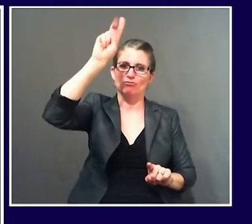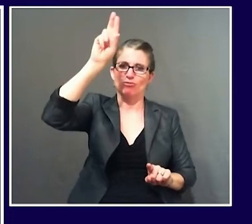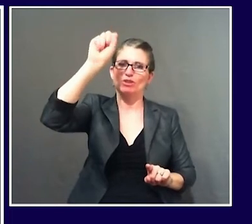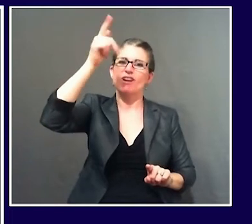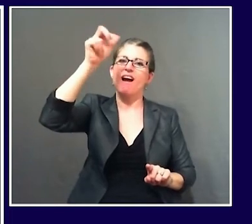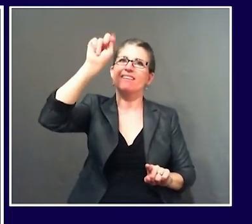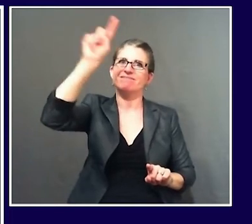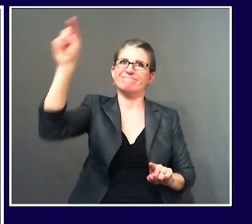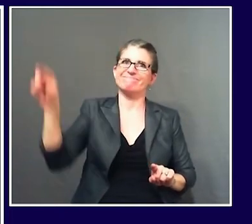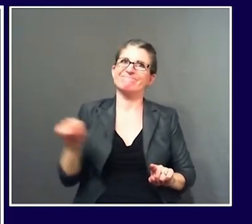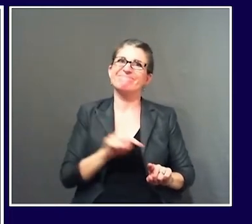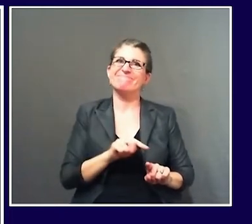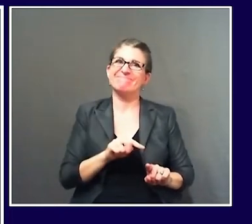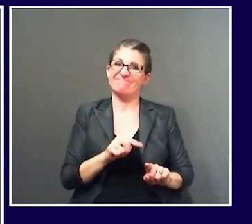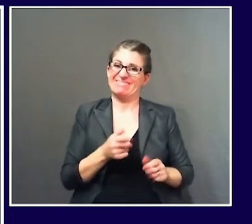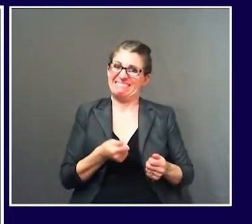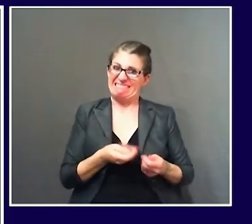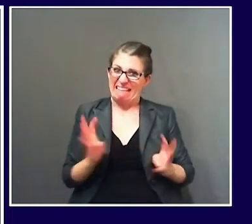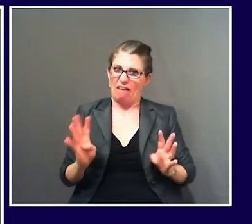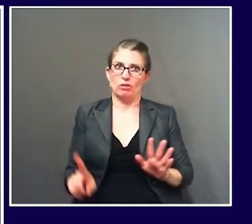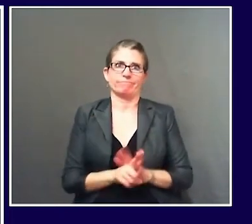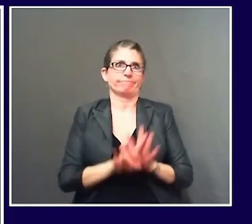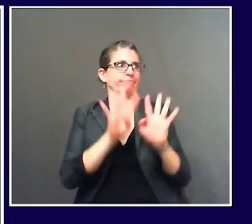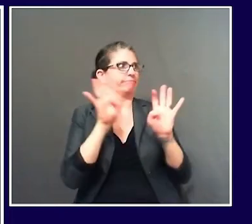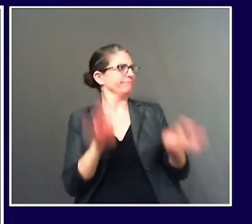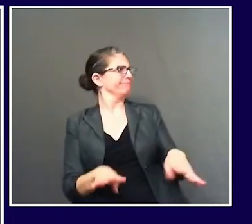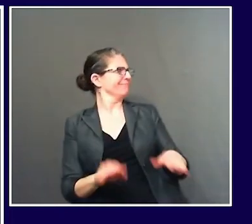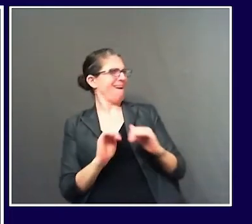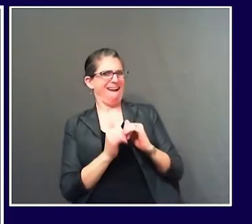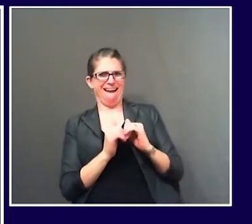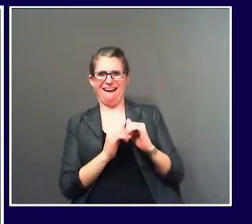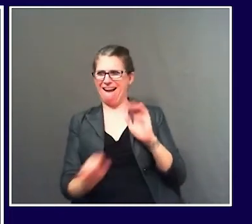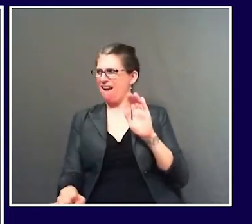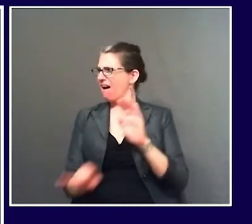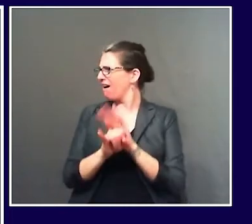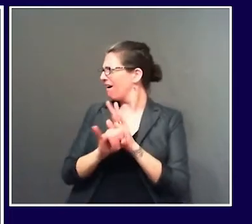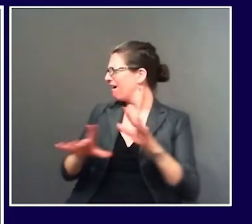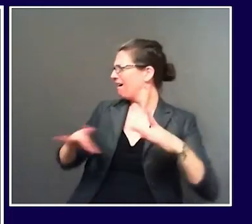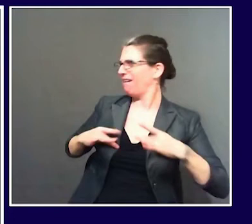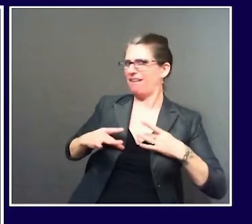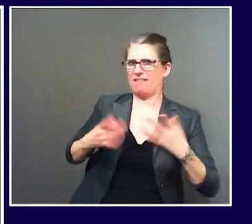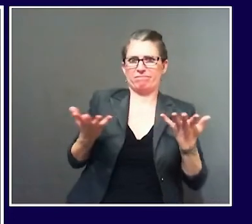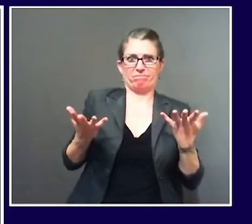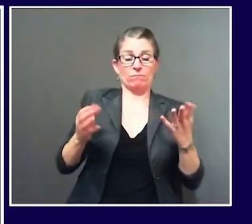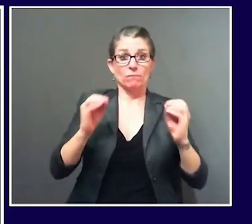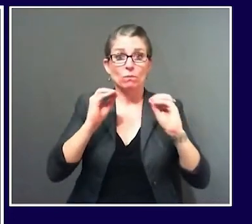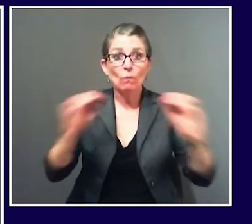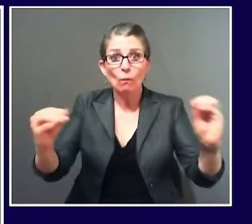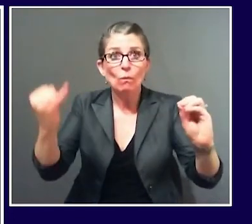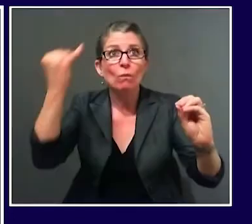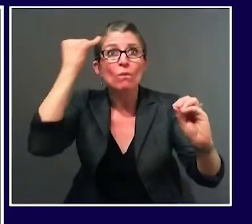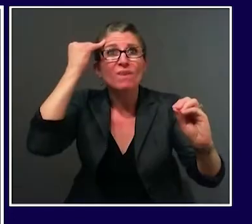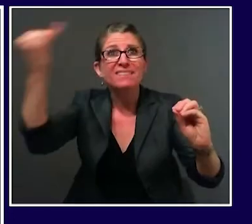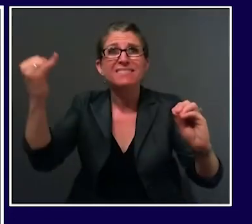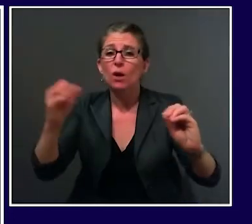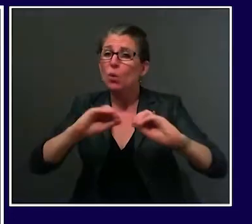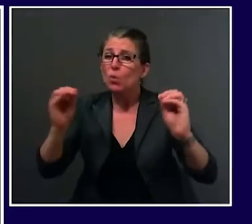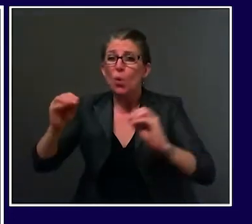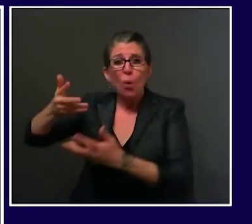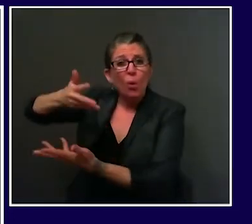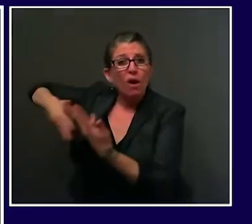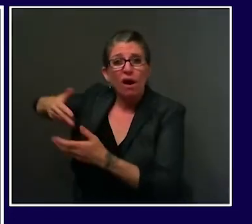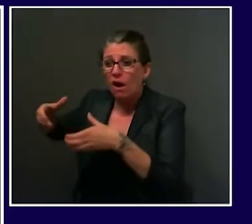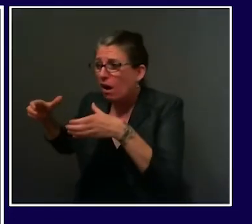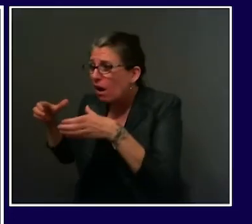have no known interaction with any positive COVID-19 patient, not in the household, not in the workplace.